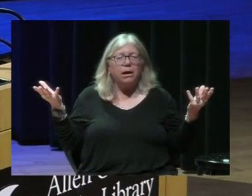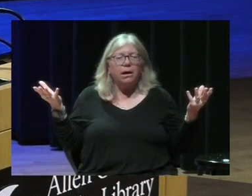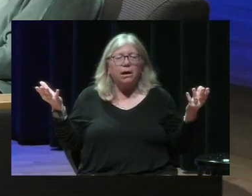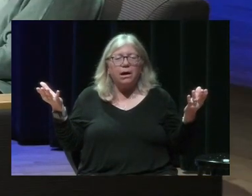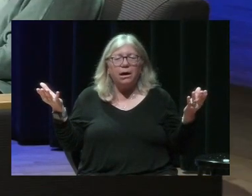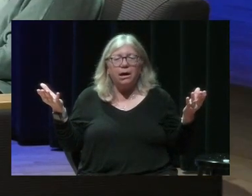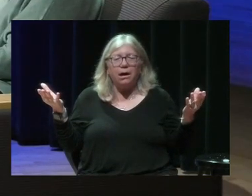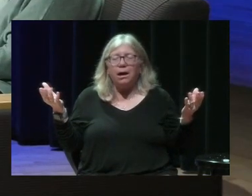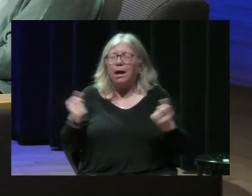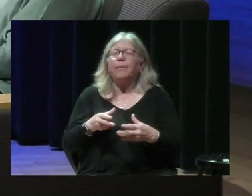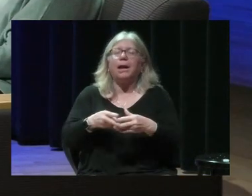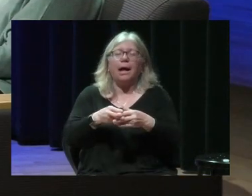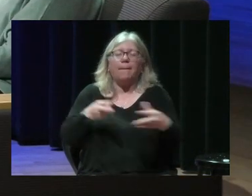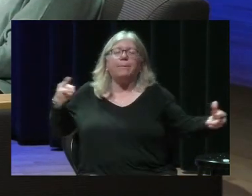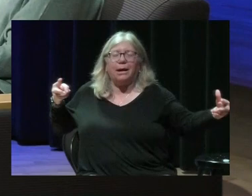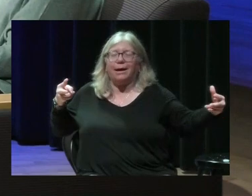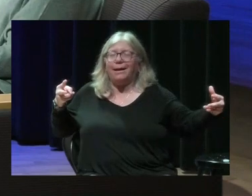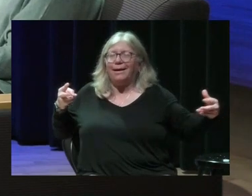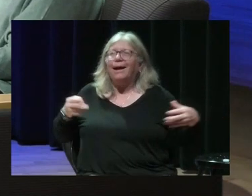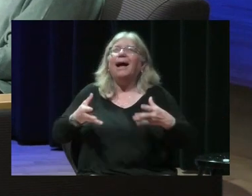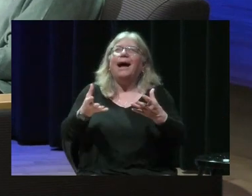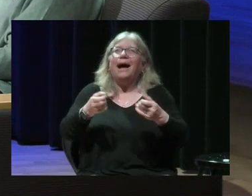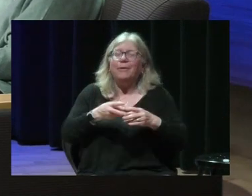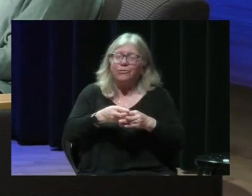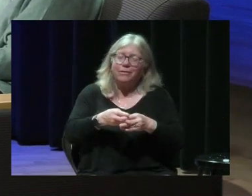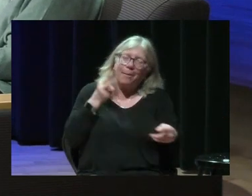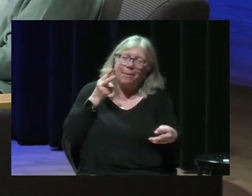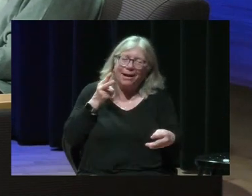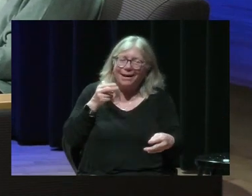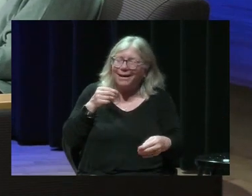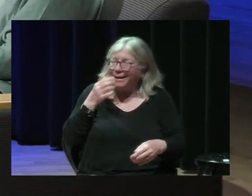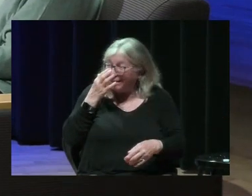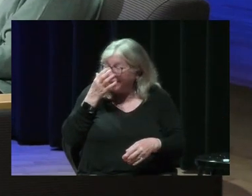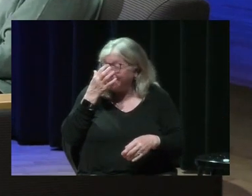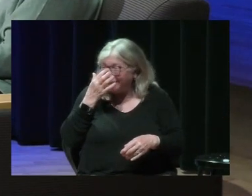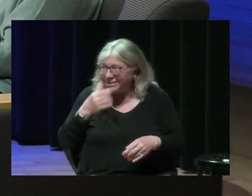to unplug it. I'm ready to unplug it. I should put that motion on the floor. No more.